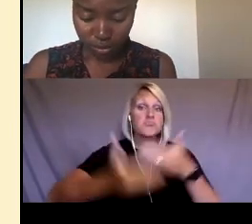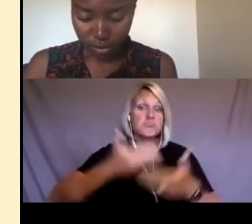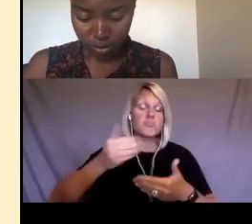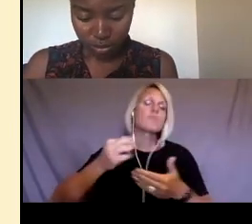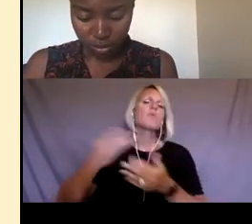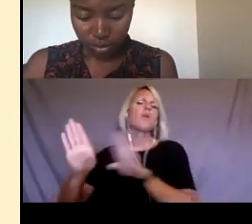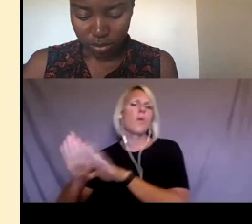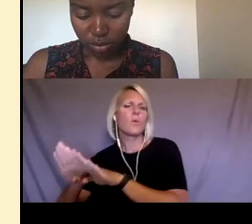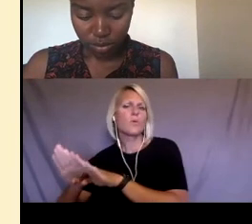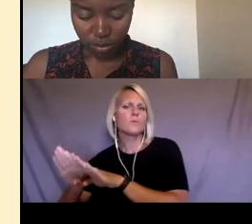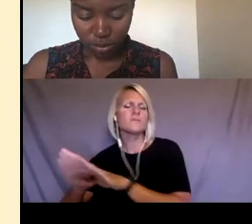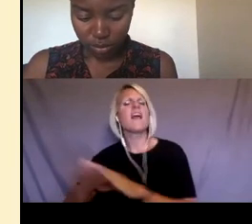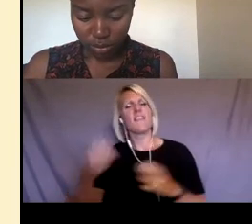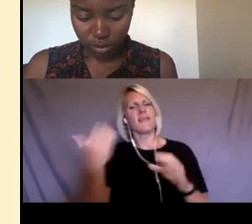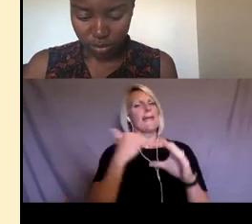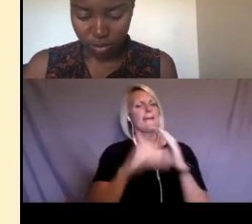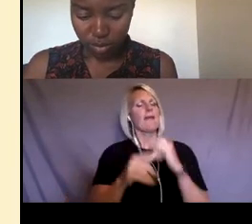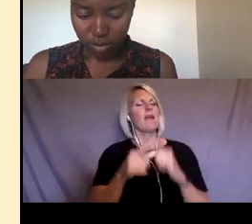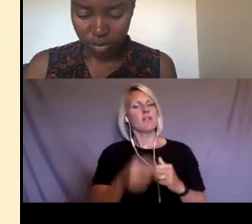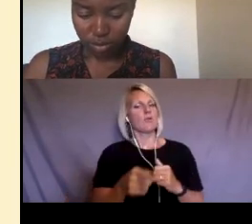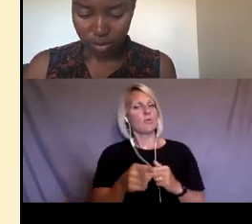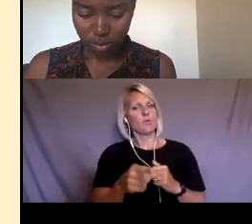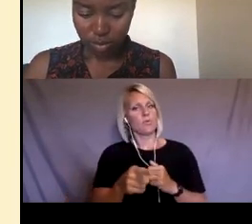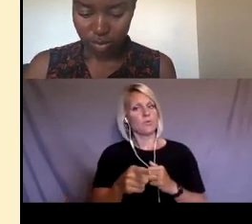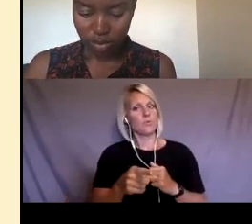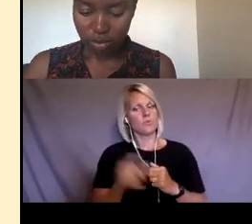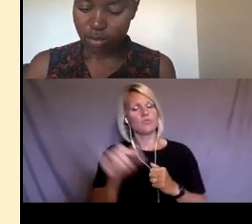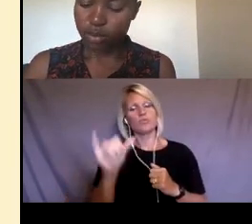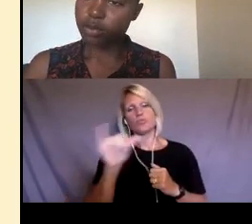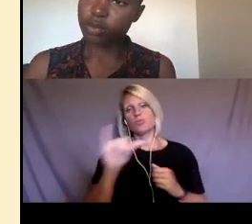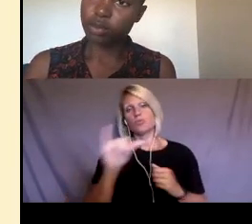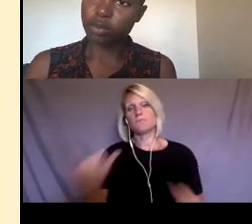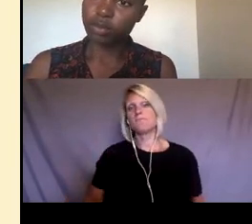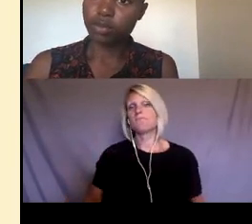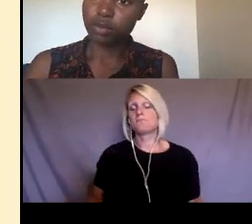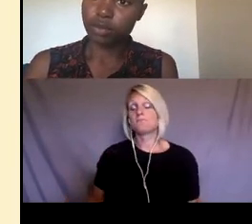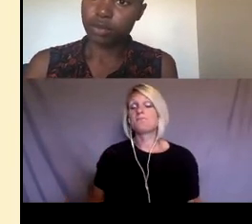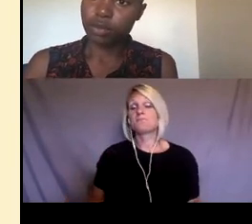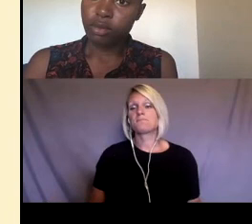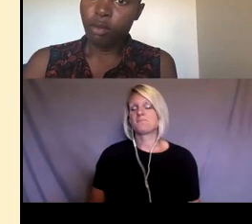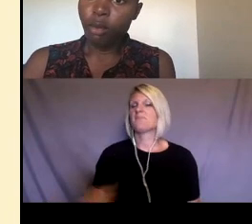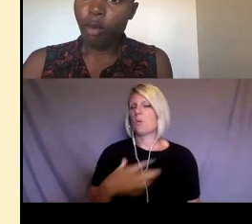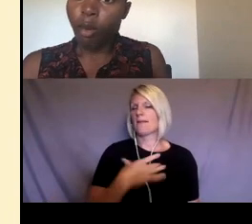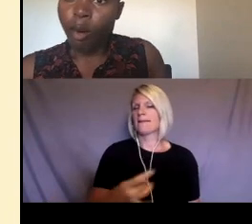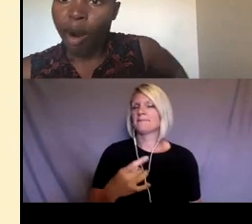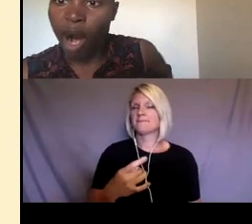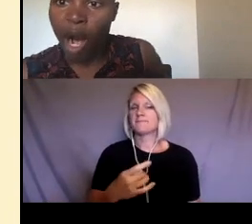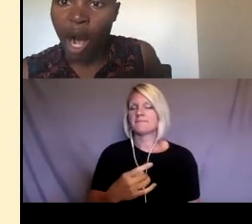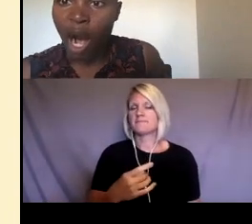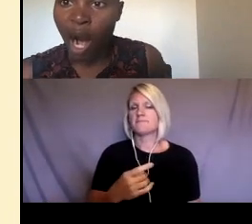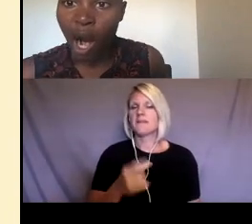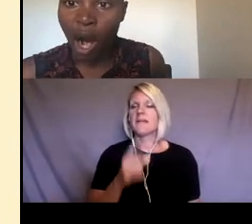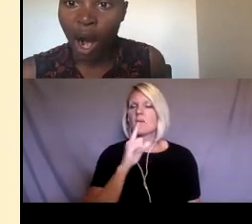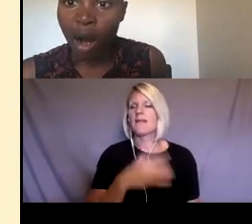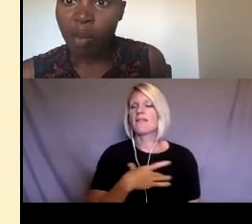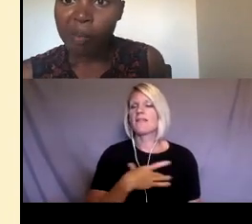then they send you an email too. So I like that. I really like that it gives you the directions